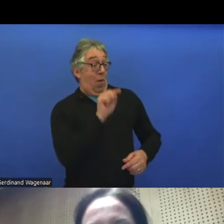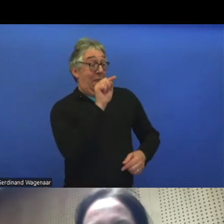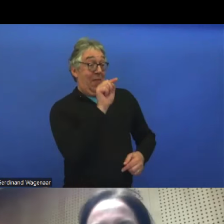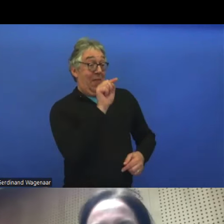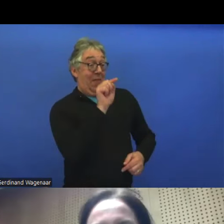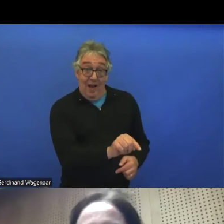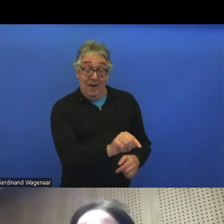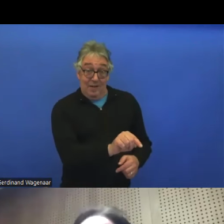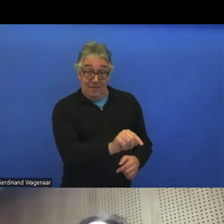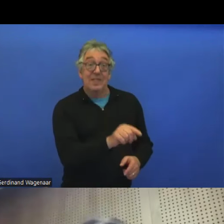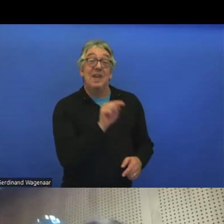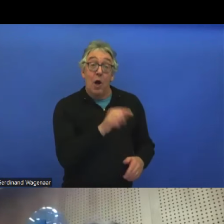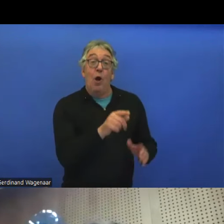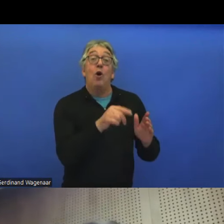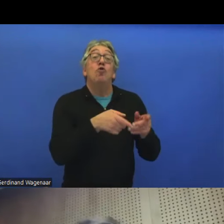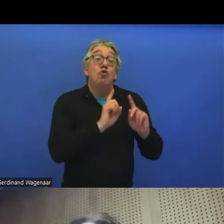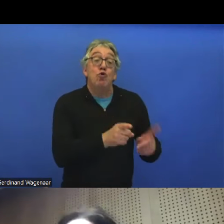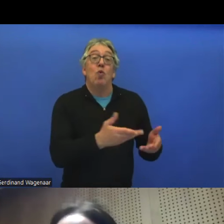please.